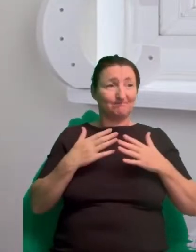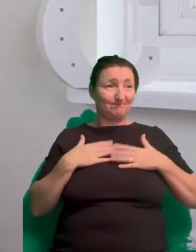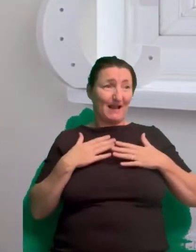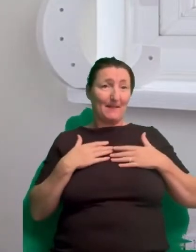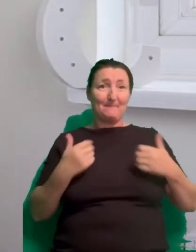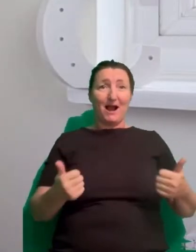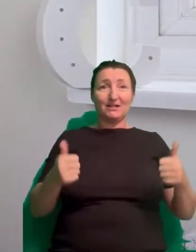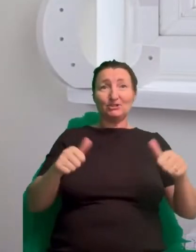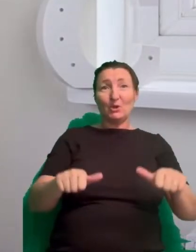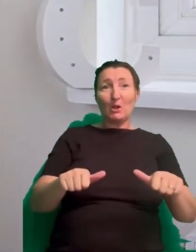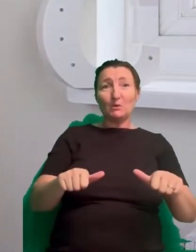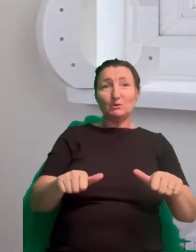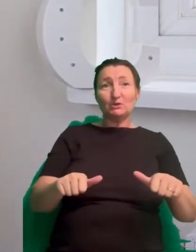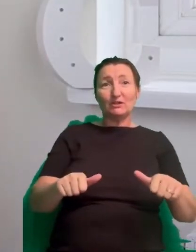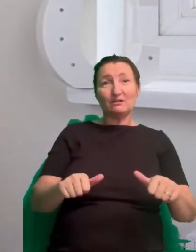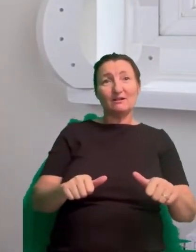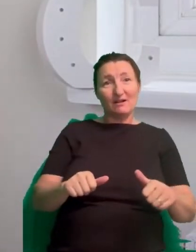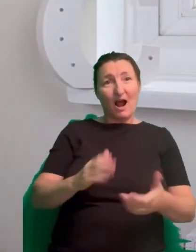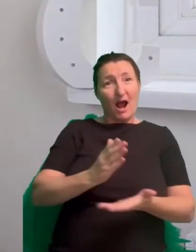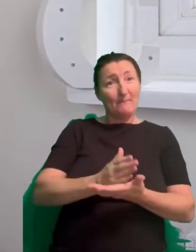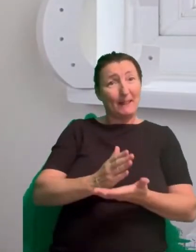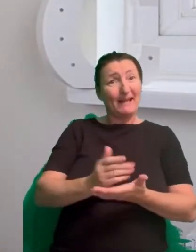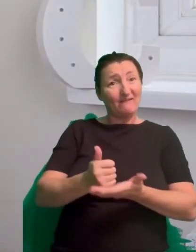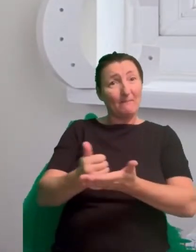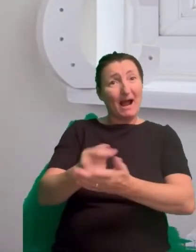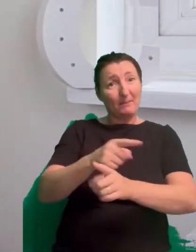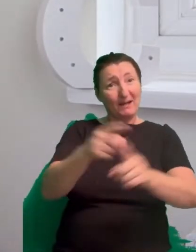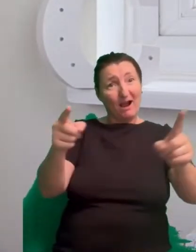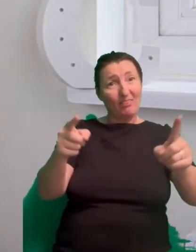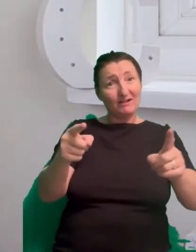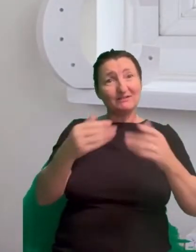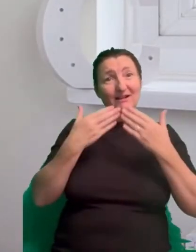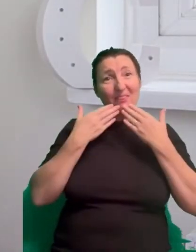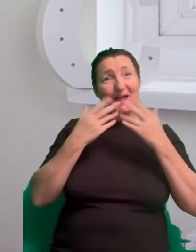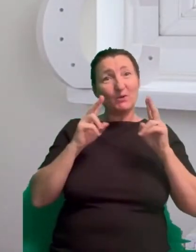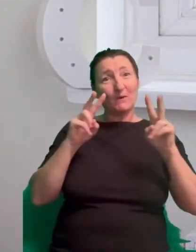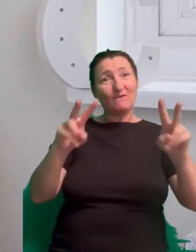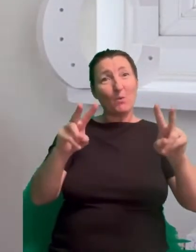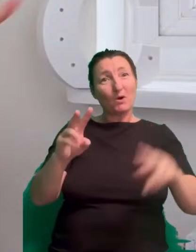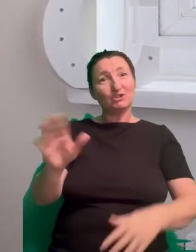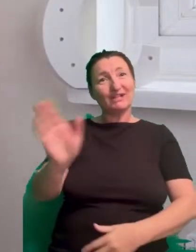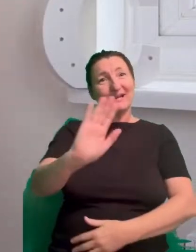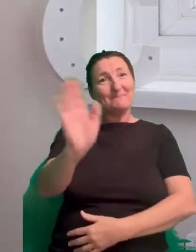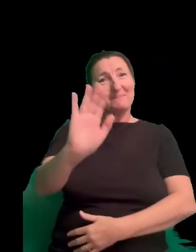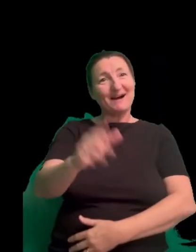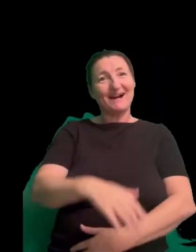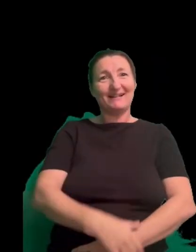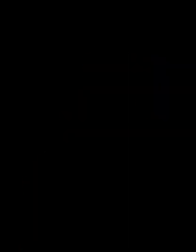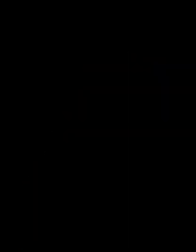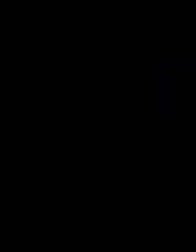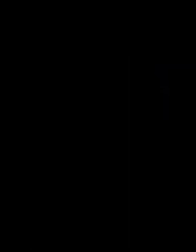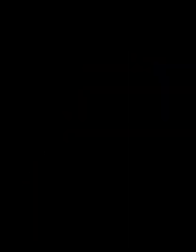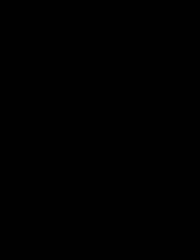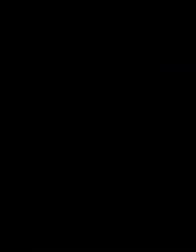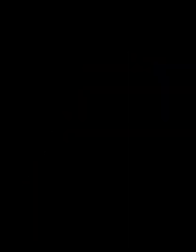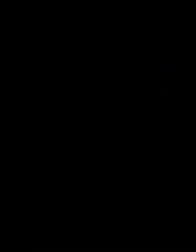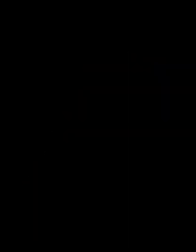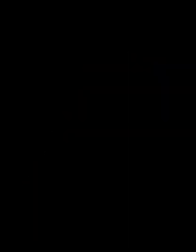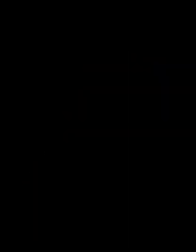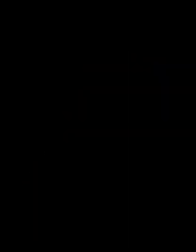that's my solution. And that's how I believe it helps people. Thank you very much for watching. Bye!